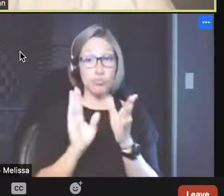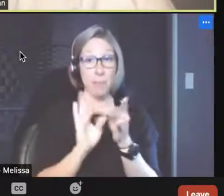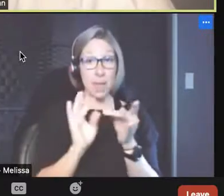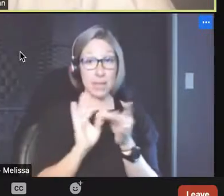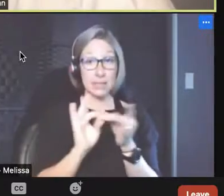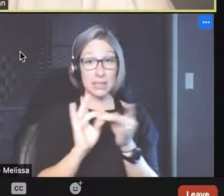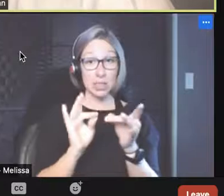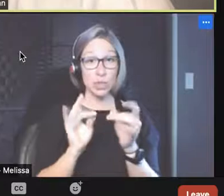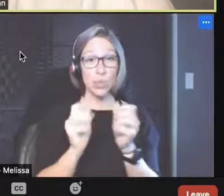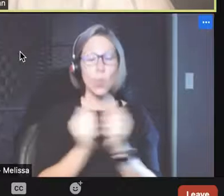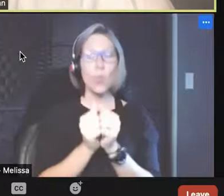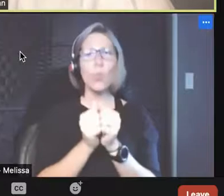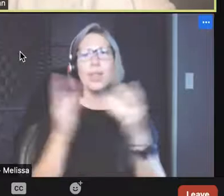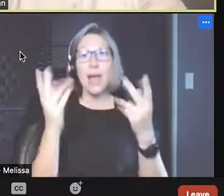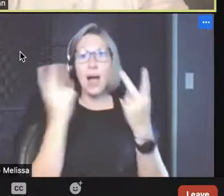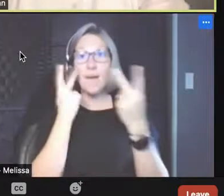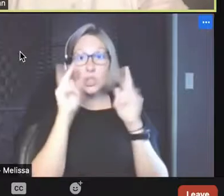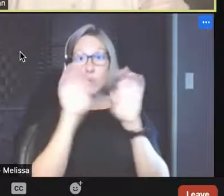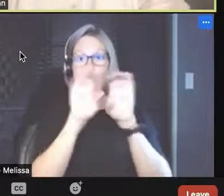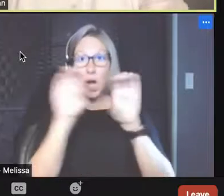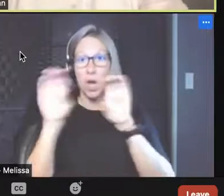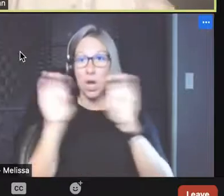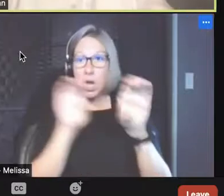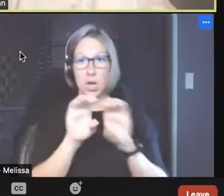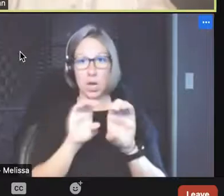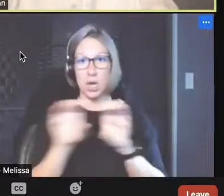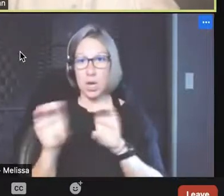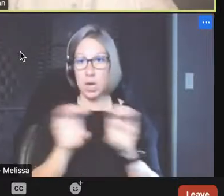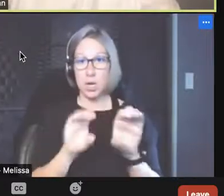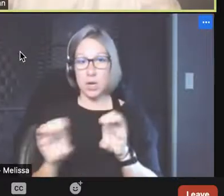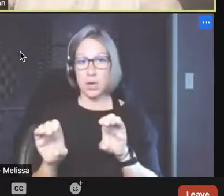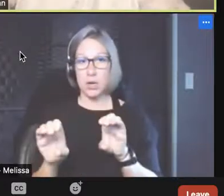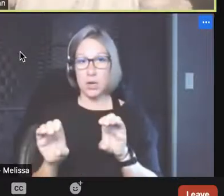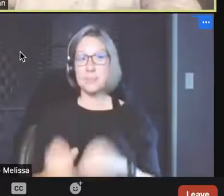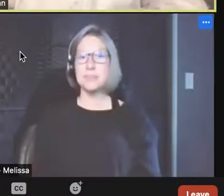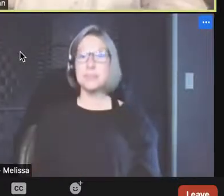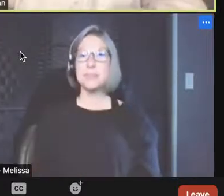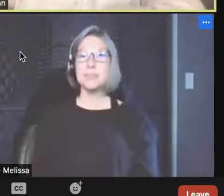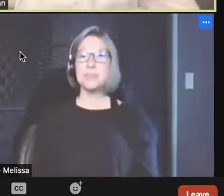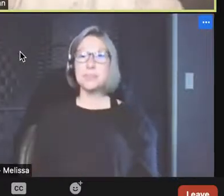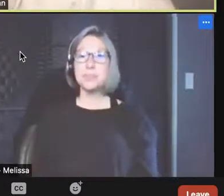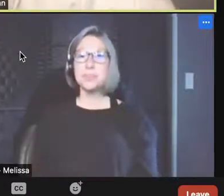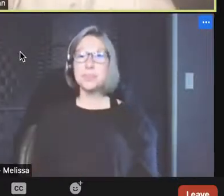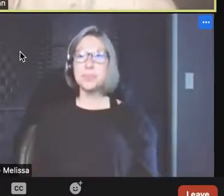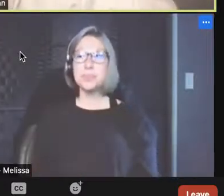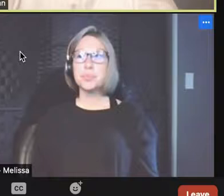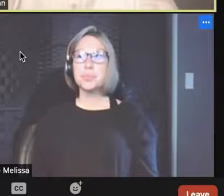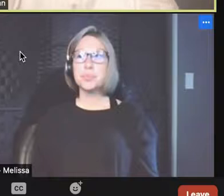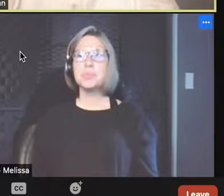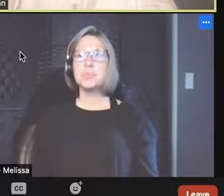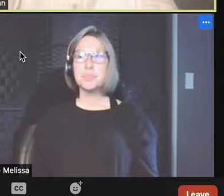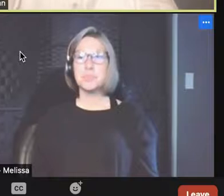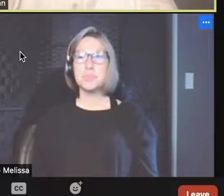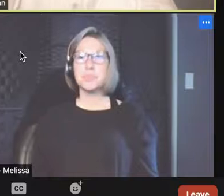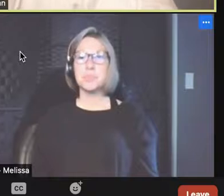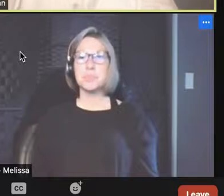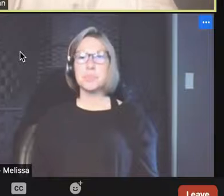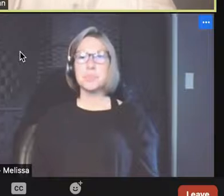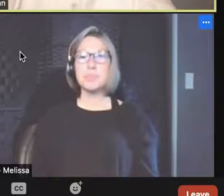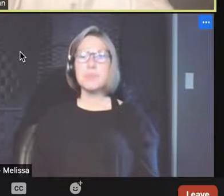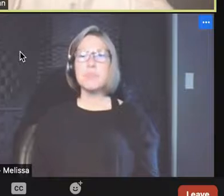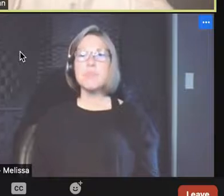visual clutter. So there, so some of you probably know Barbara,